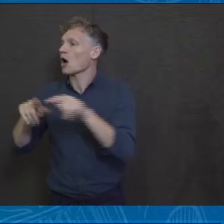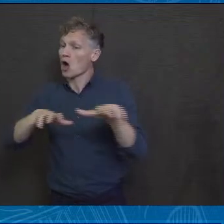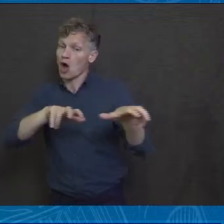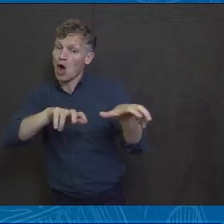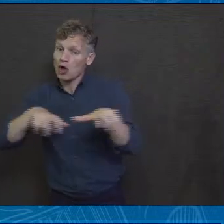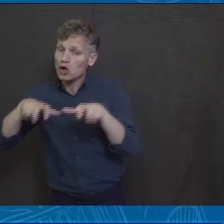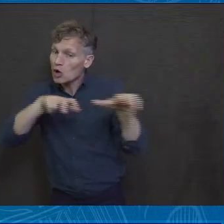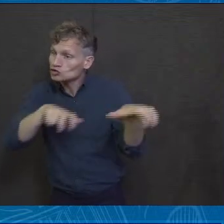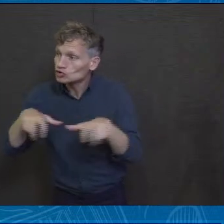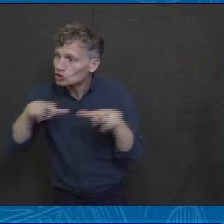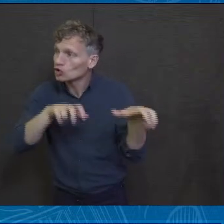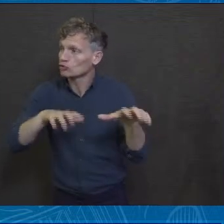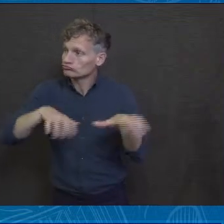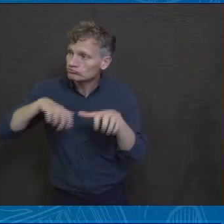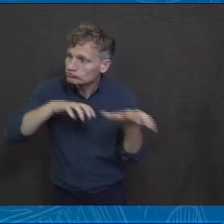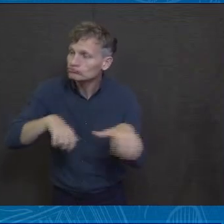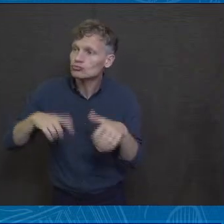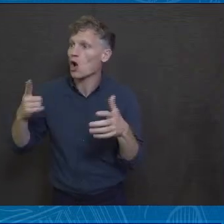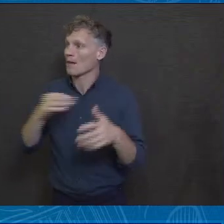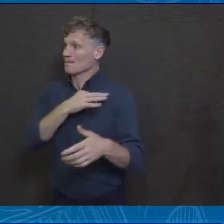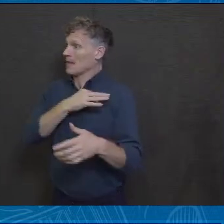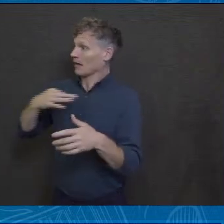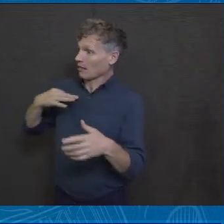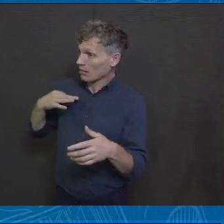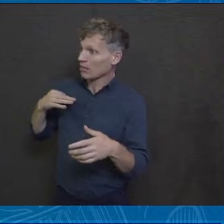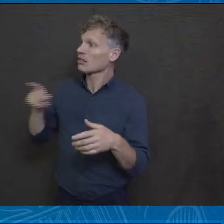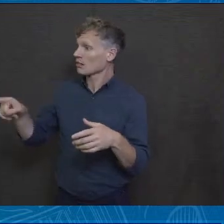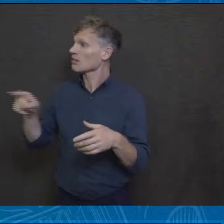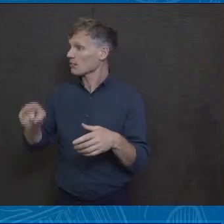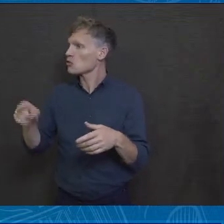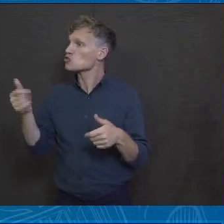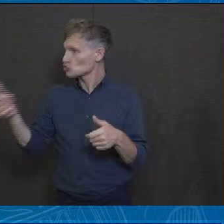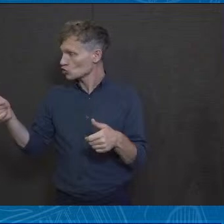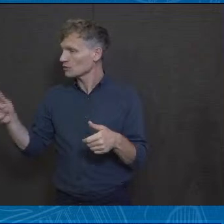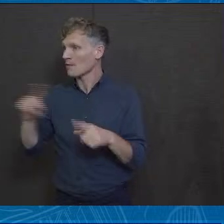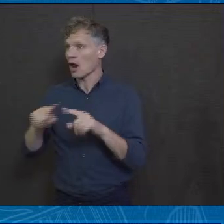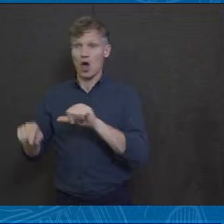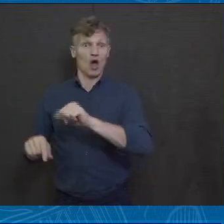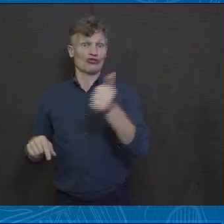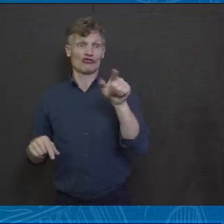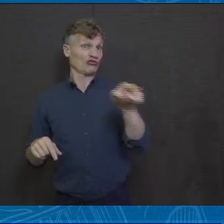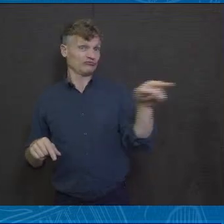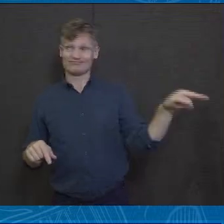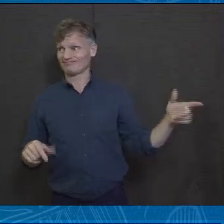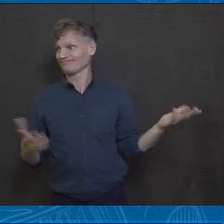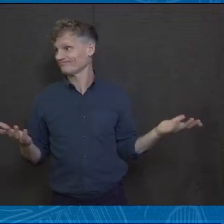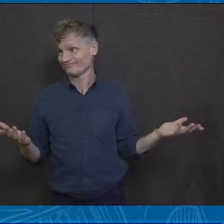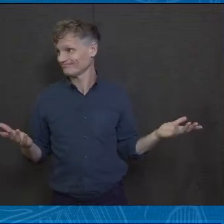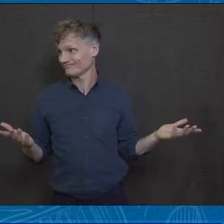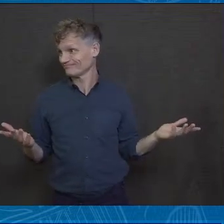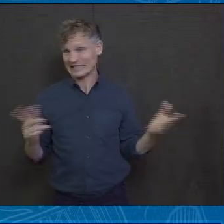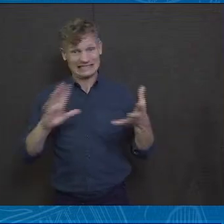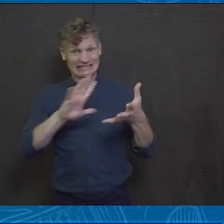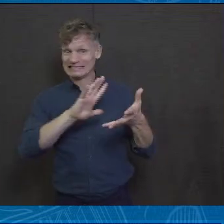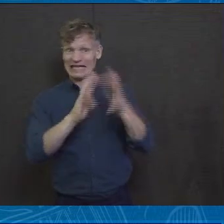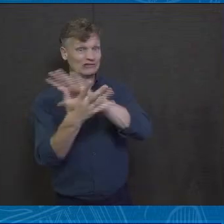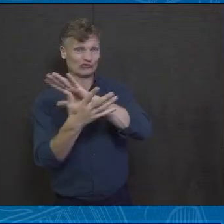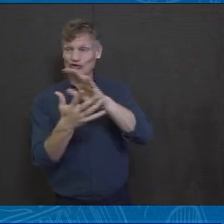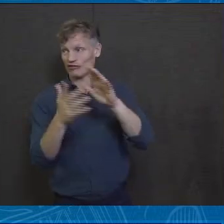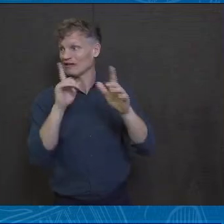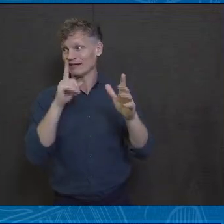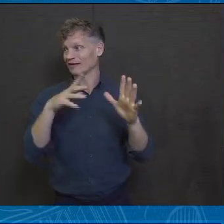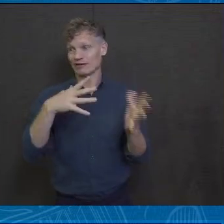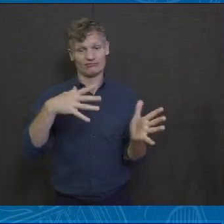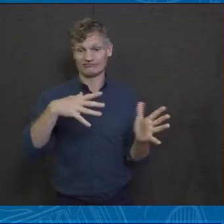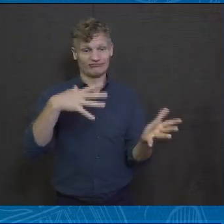medical sector. But in the other sector, it still have the progress that for the post-disaster need assessment.